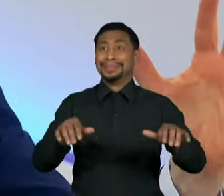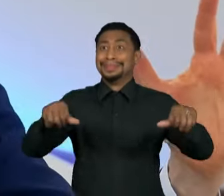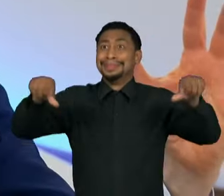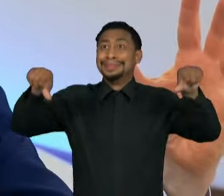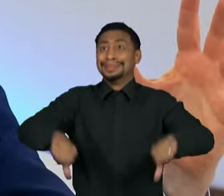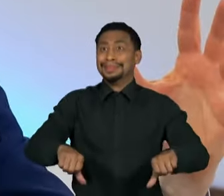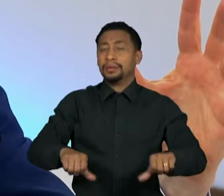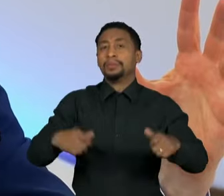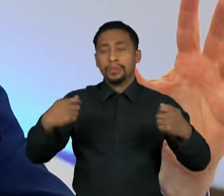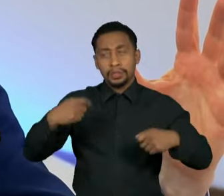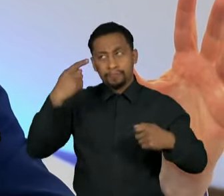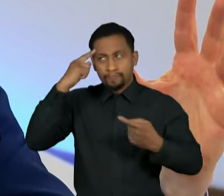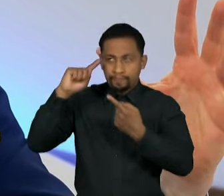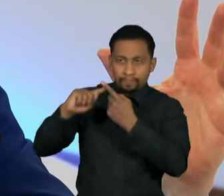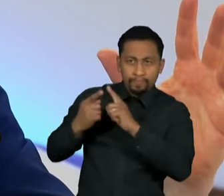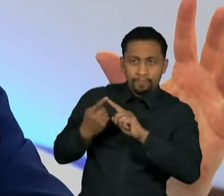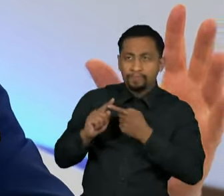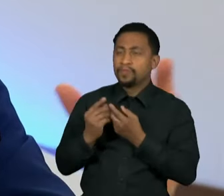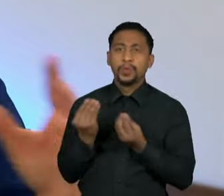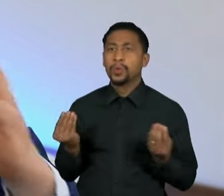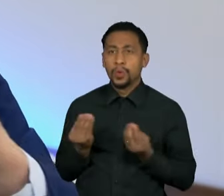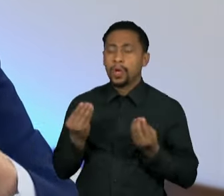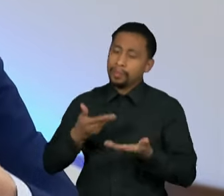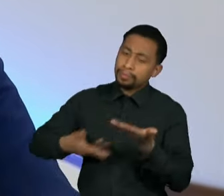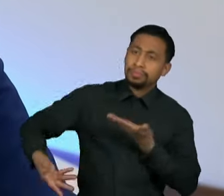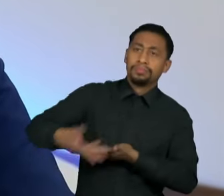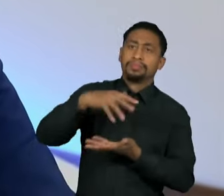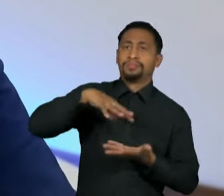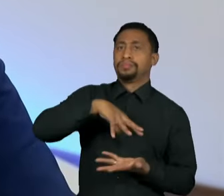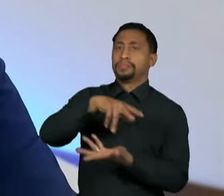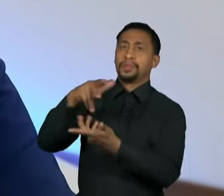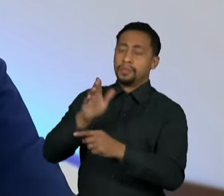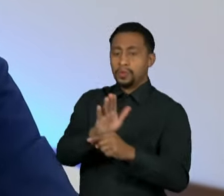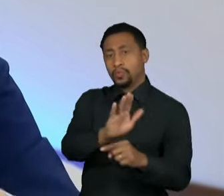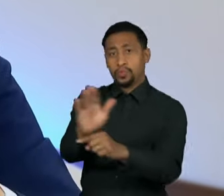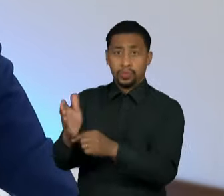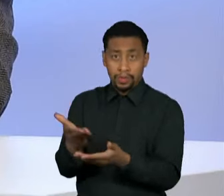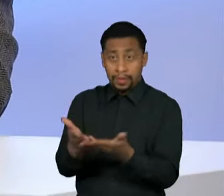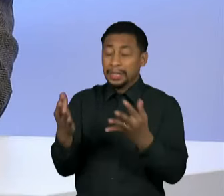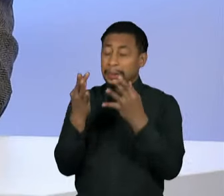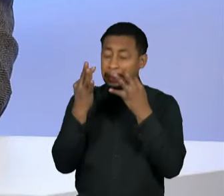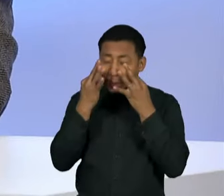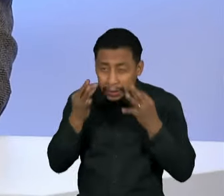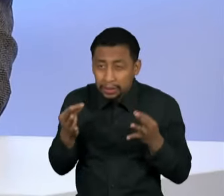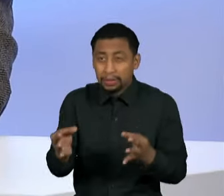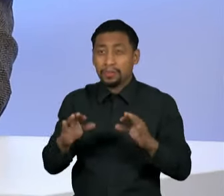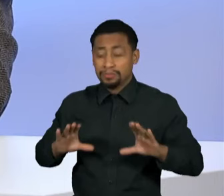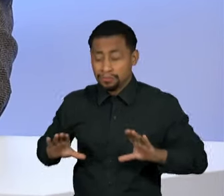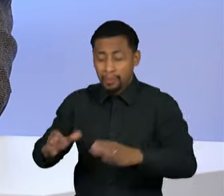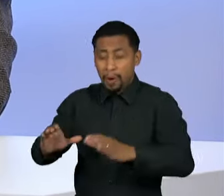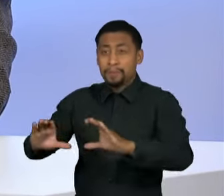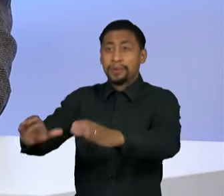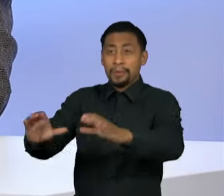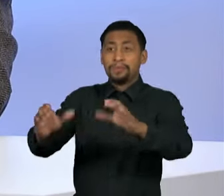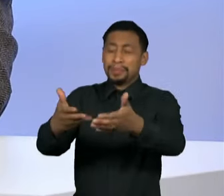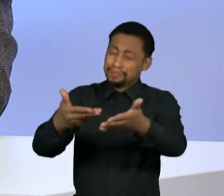global thinking and cooperation on the one hand with greater attention to local community dialogue